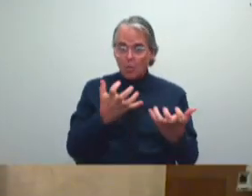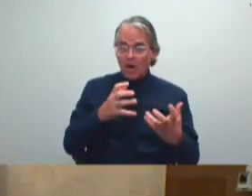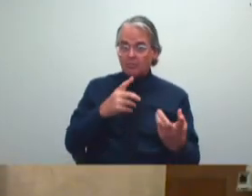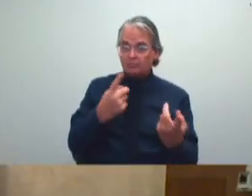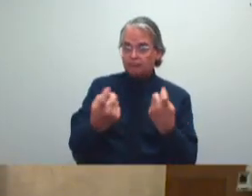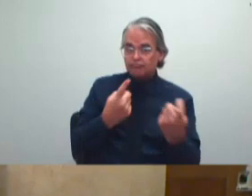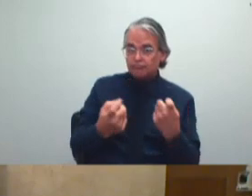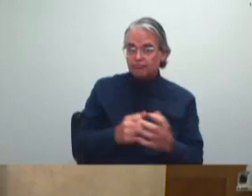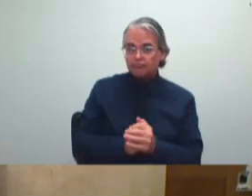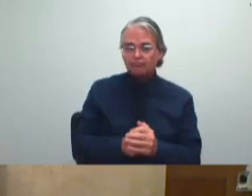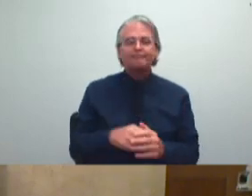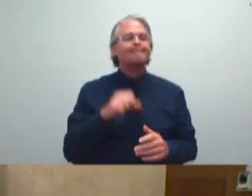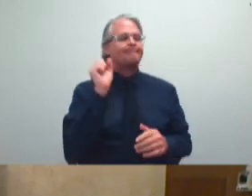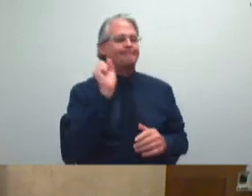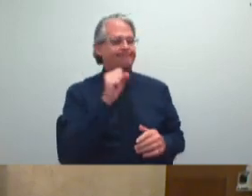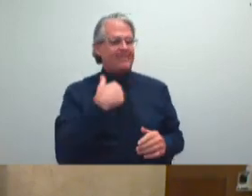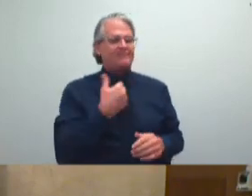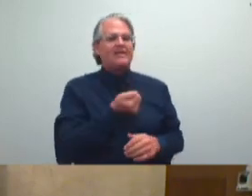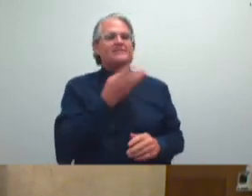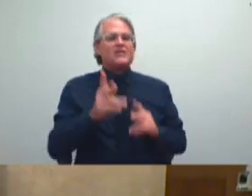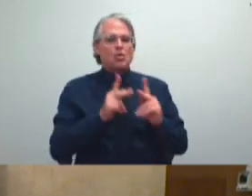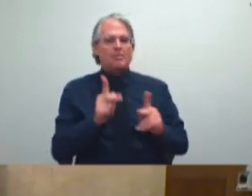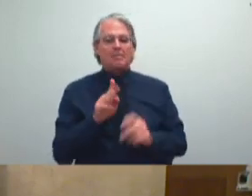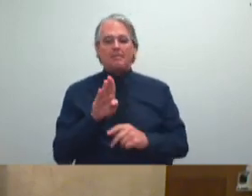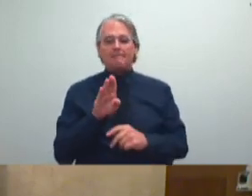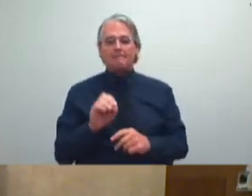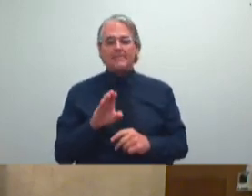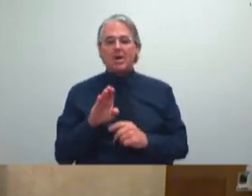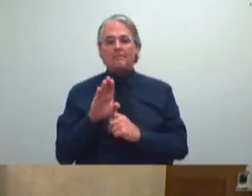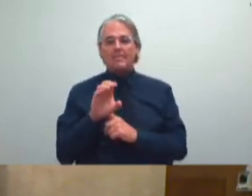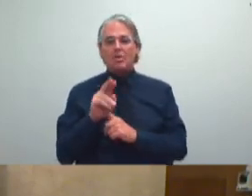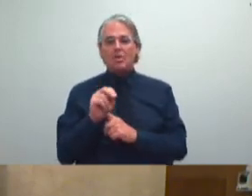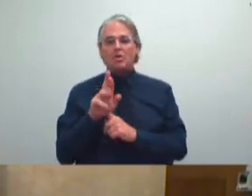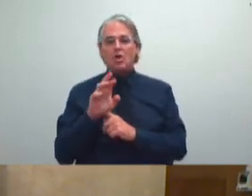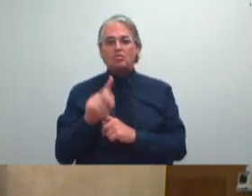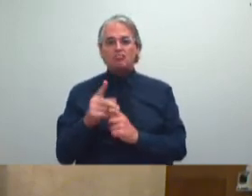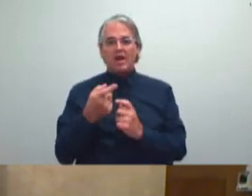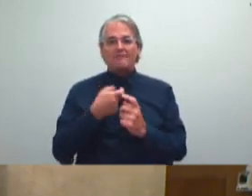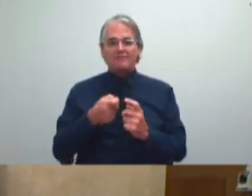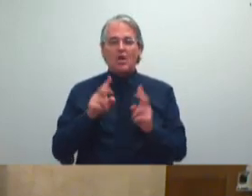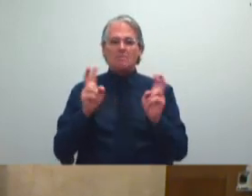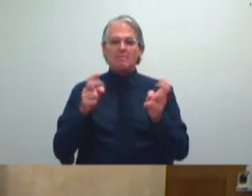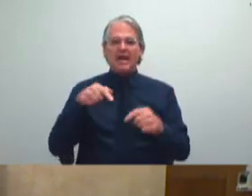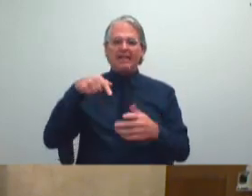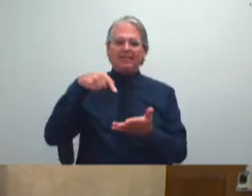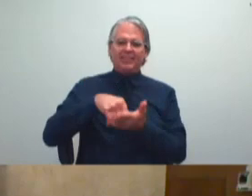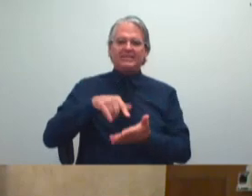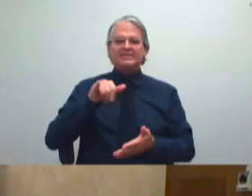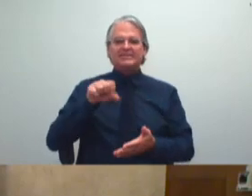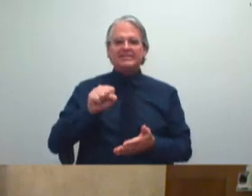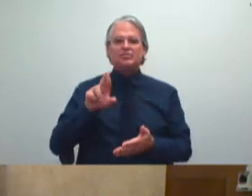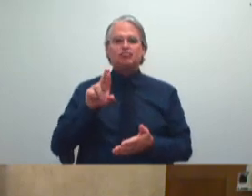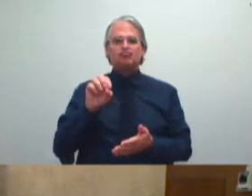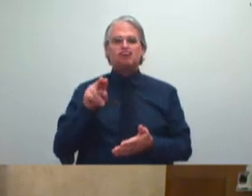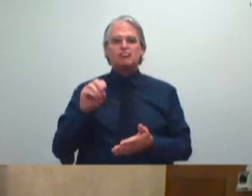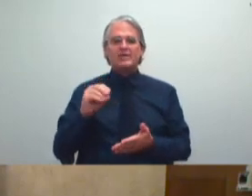Bob Conrad to start from This is Reno. You can go ahead and unmute, Bob.